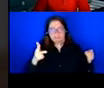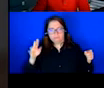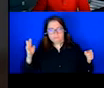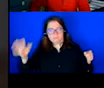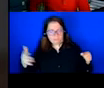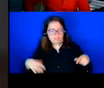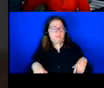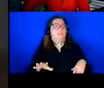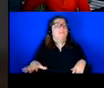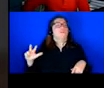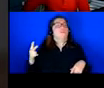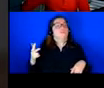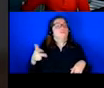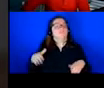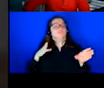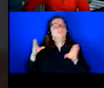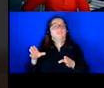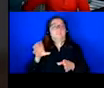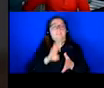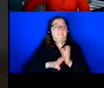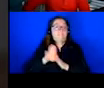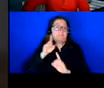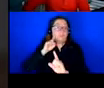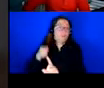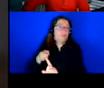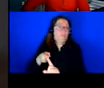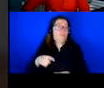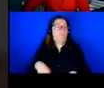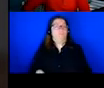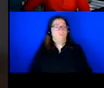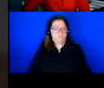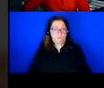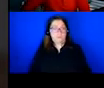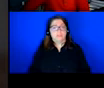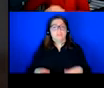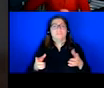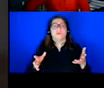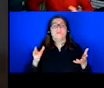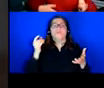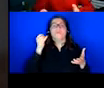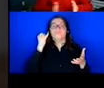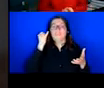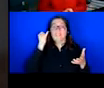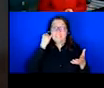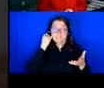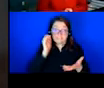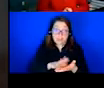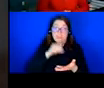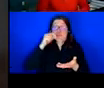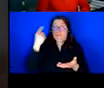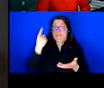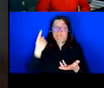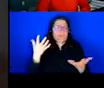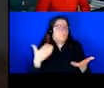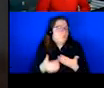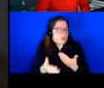And the next one is your development goal. So this is like, what does success look like for you after this? And this is specific to this